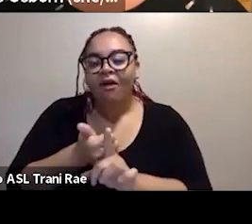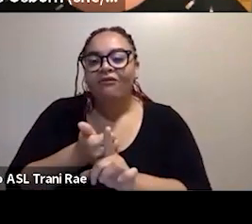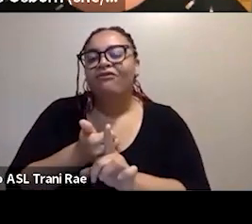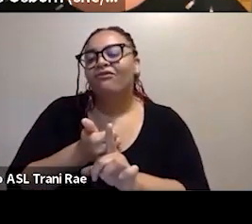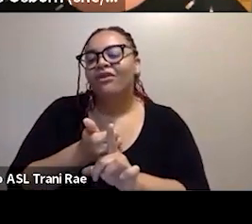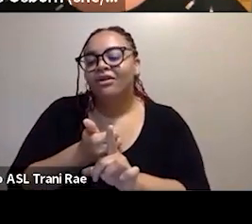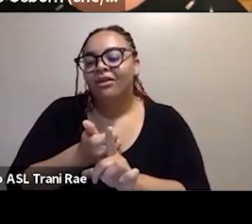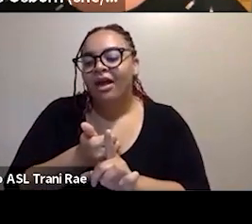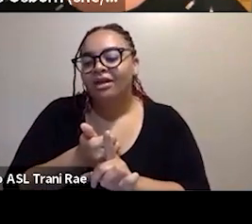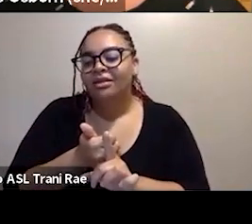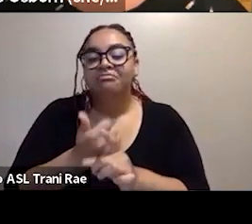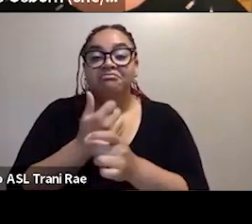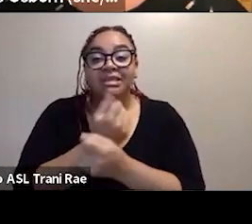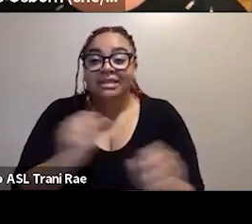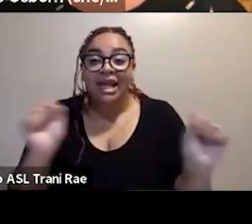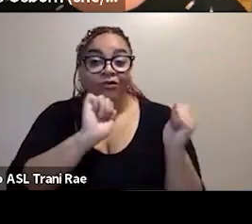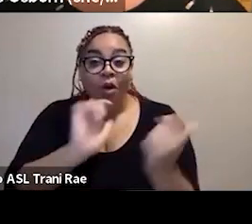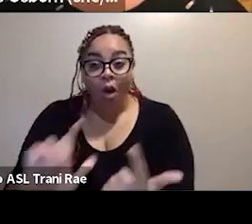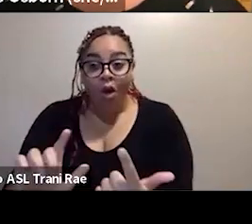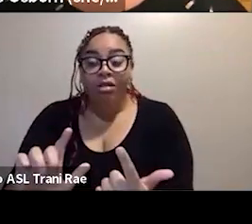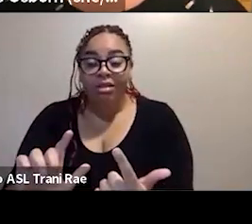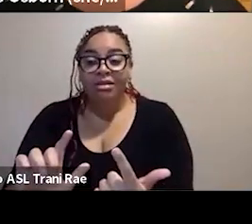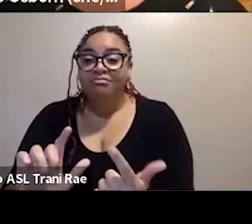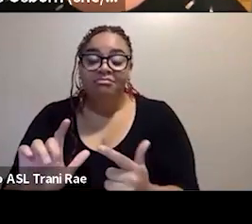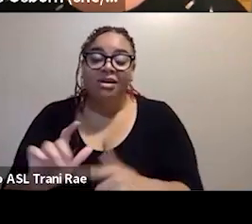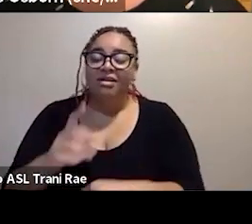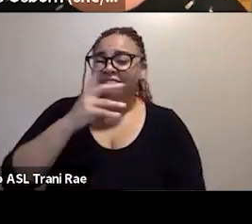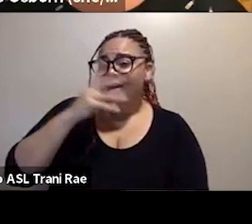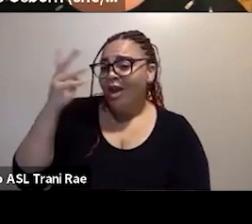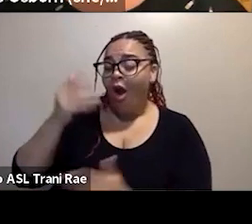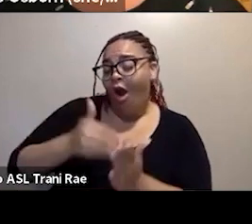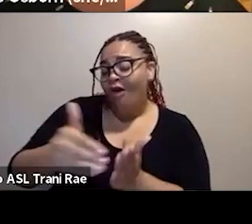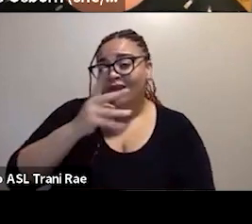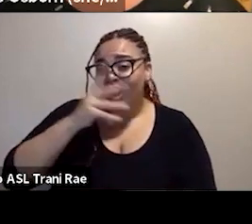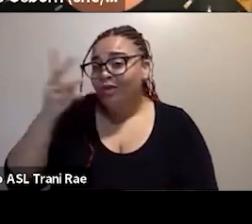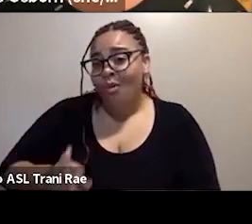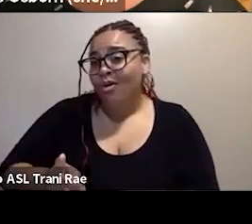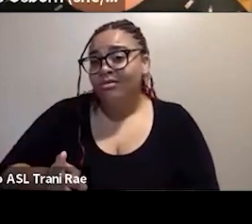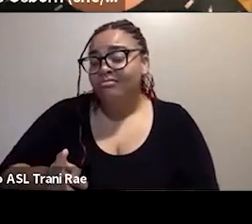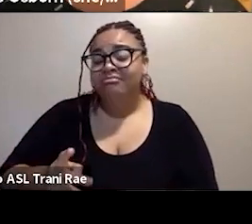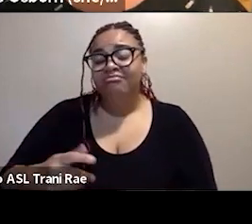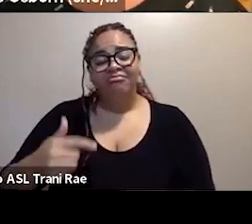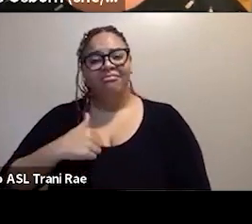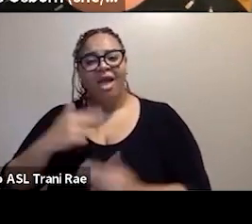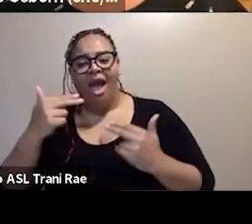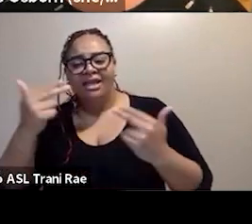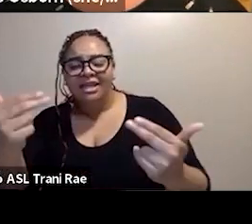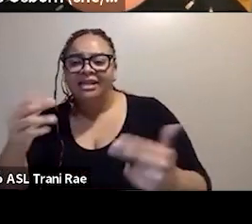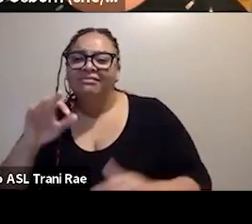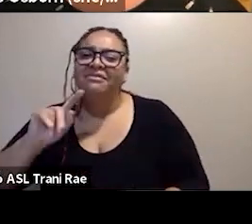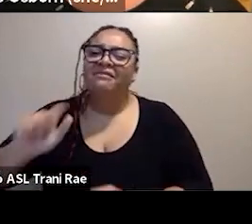spurned, hated, disliked, ostracized, ignored. I sing the fat soul.